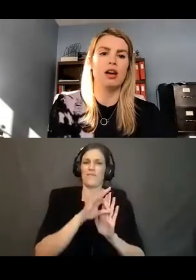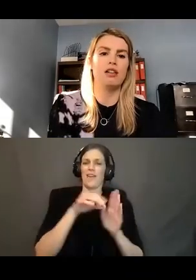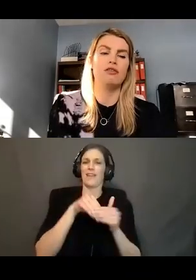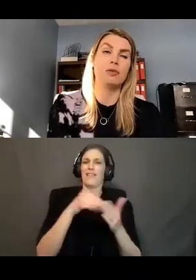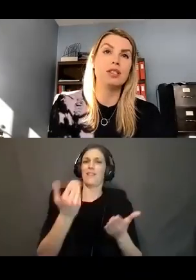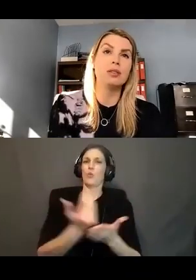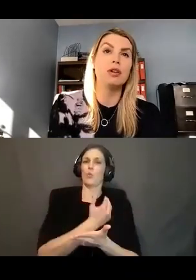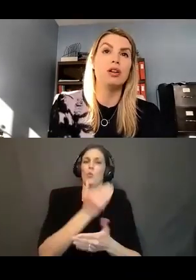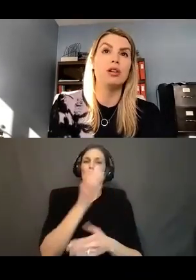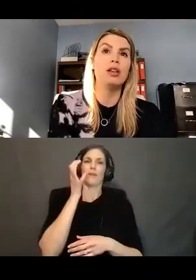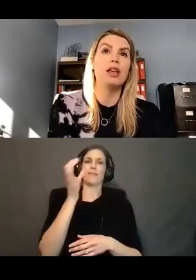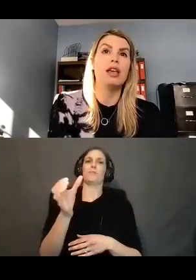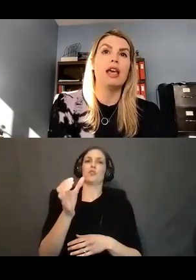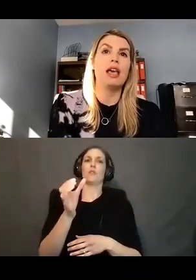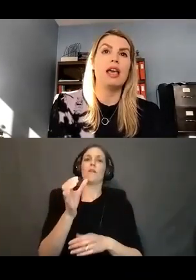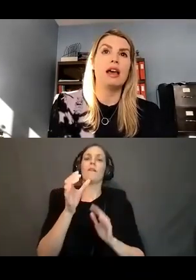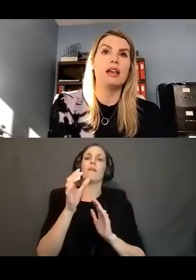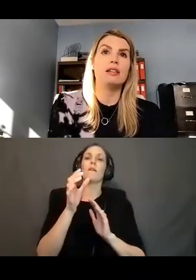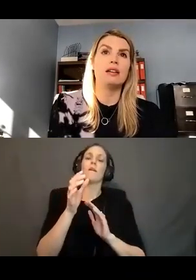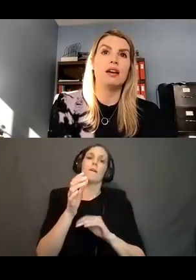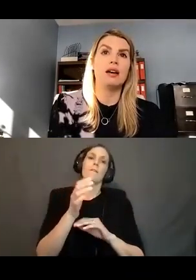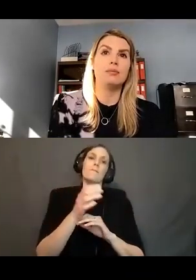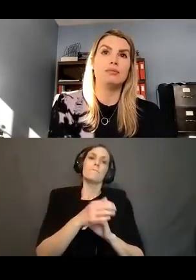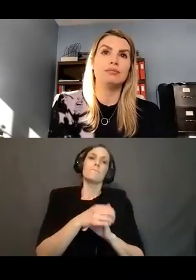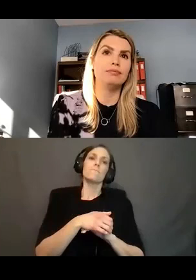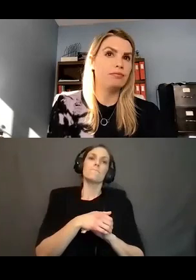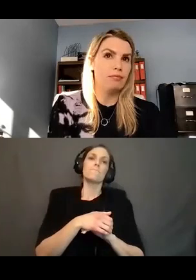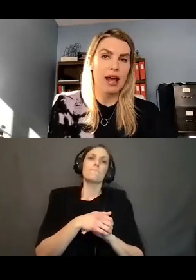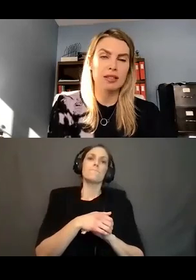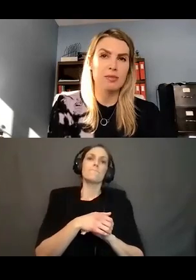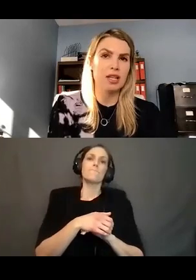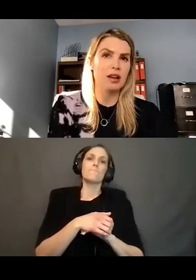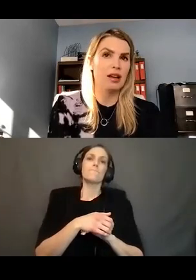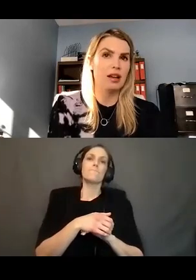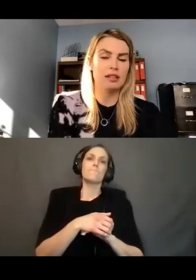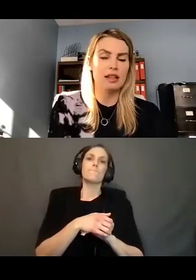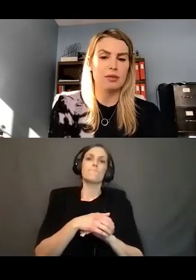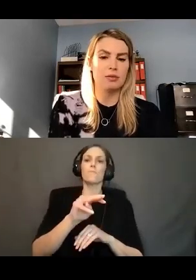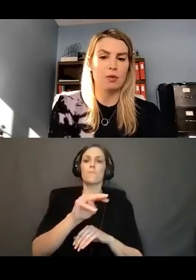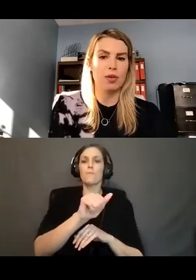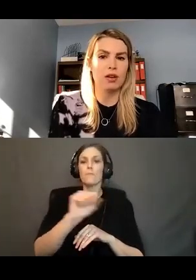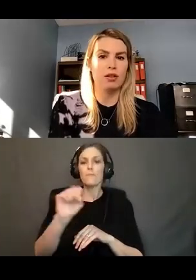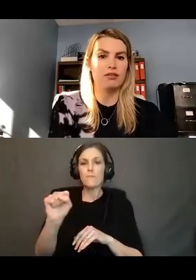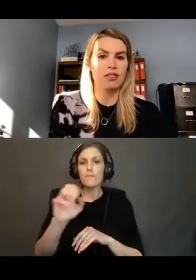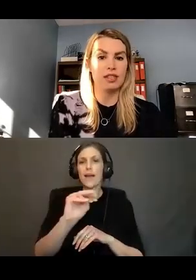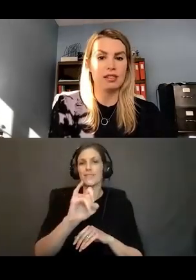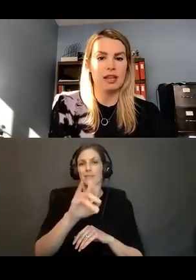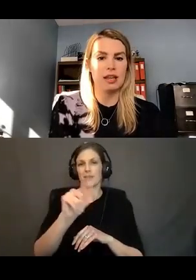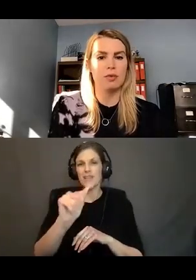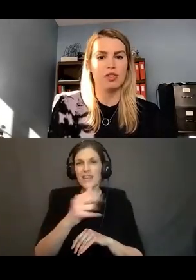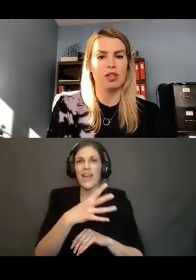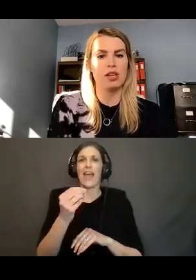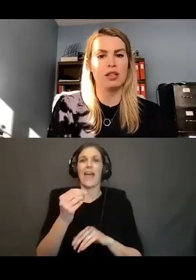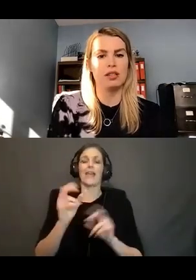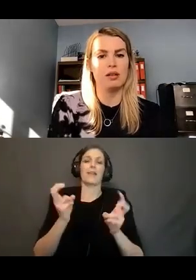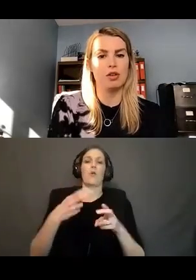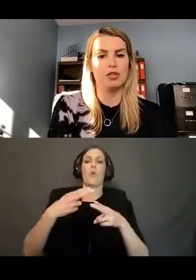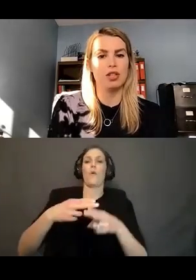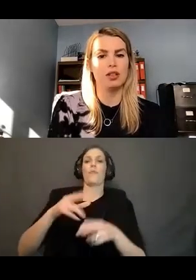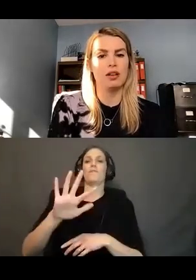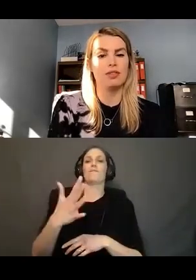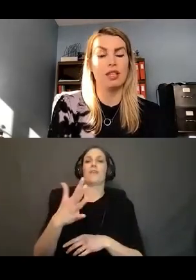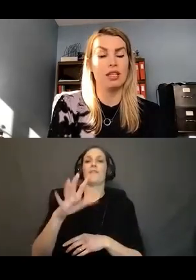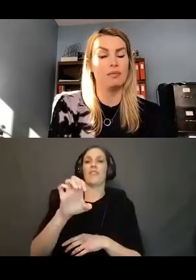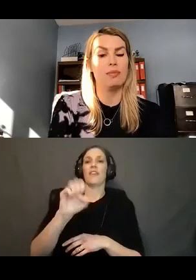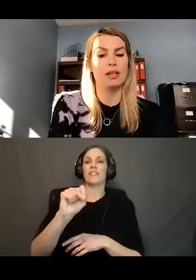conception of principal and mass media, and now what we call the fifth estate, which is the